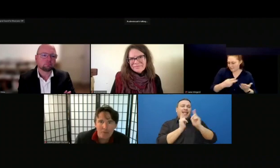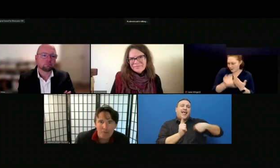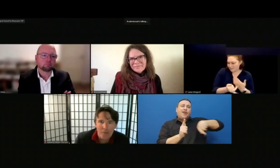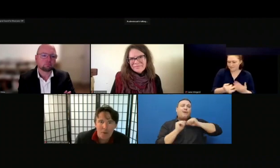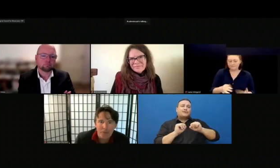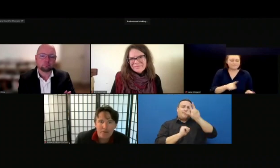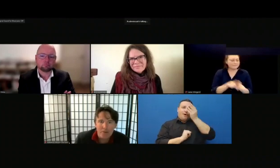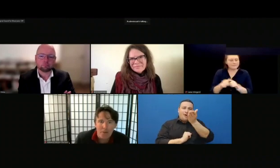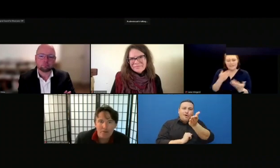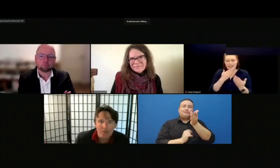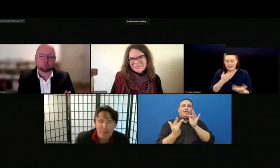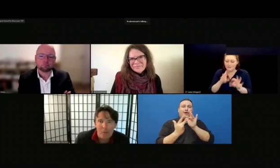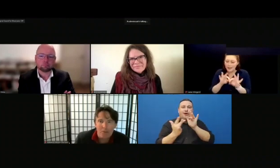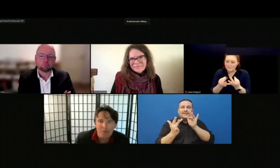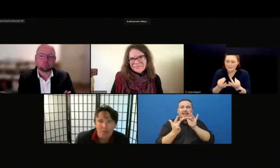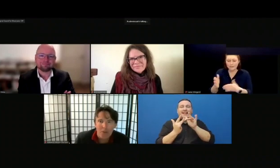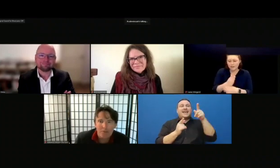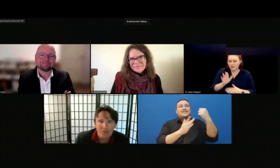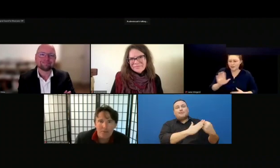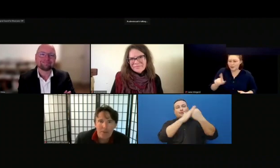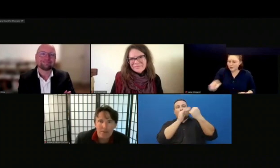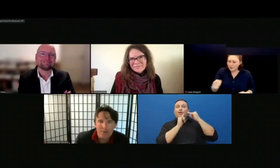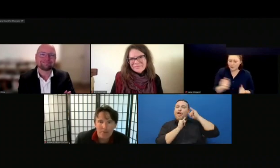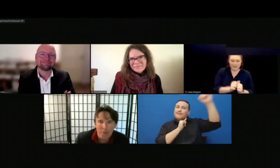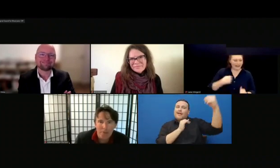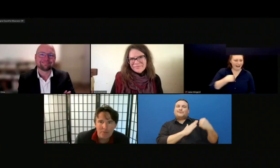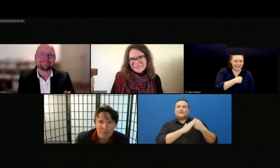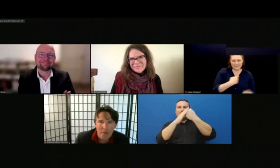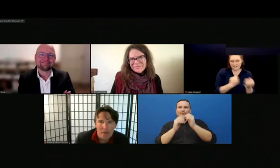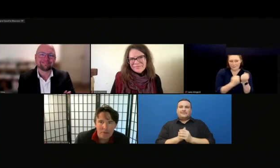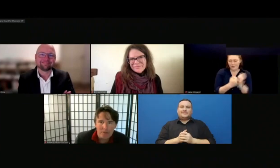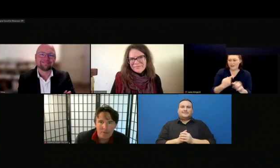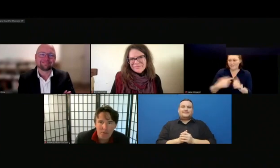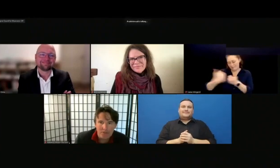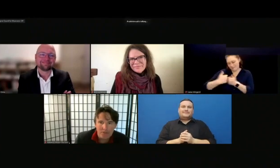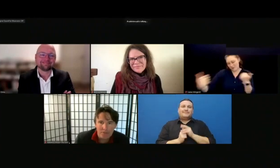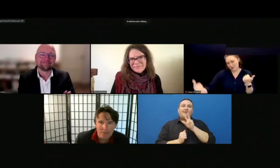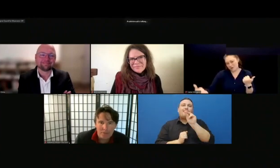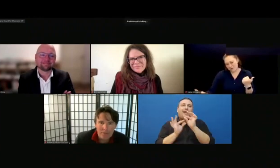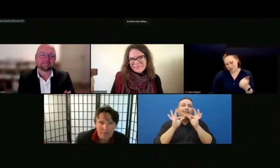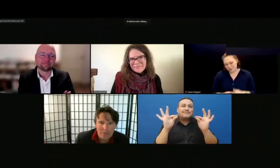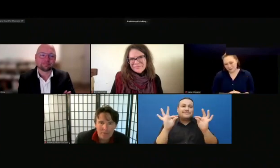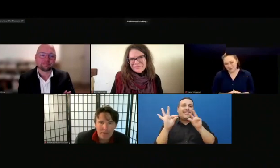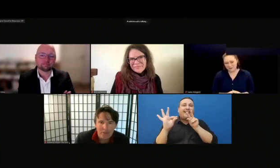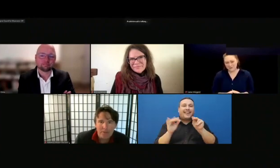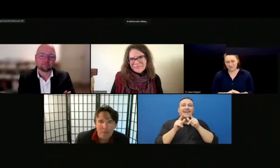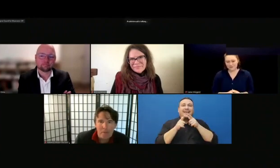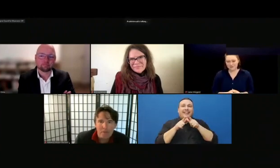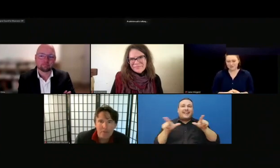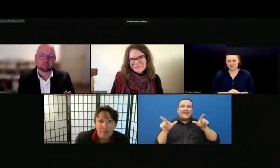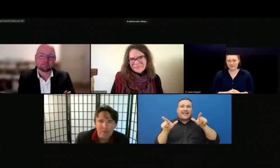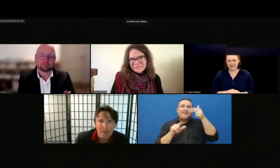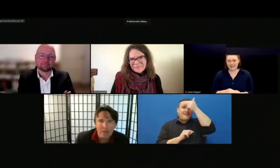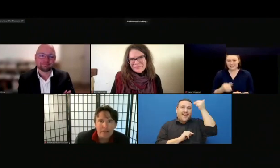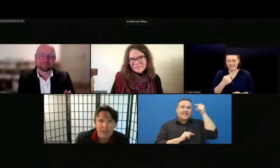family for sharing you with us and supporting you from a distance. Ups, Veichu.